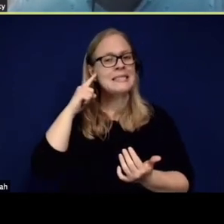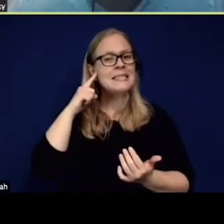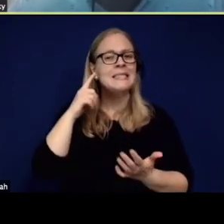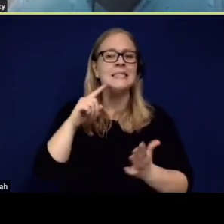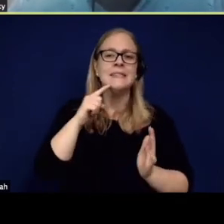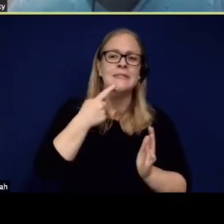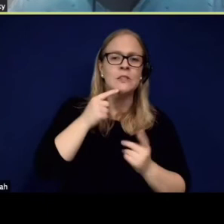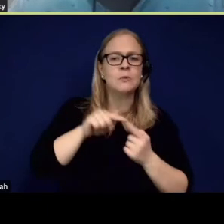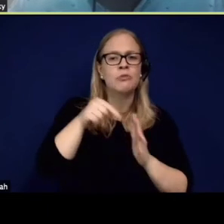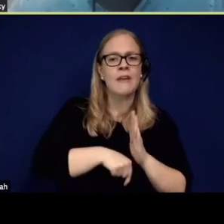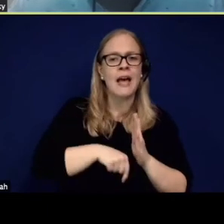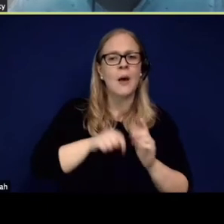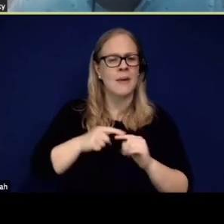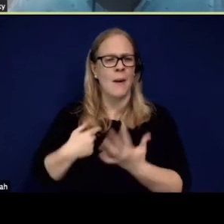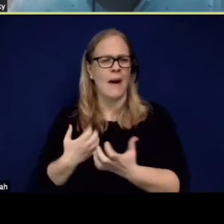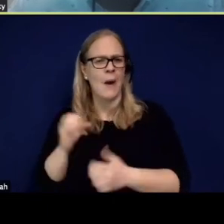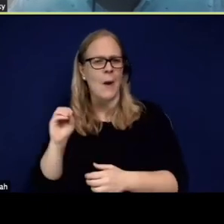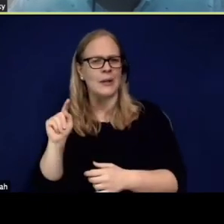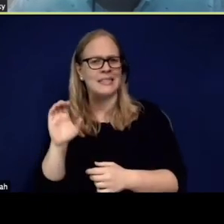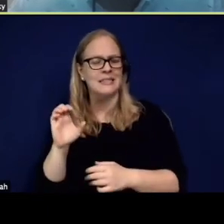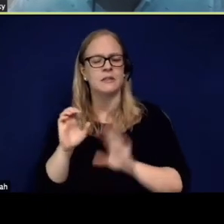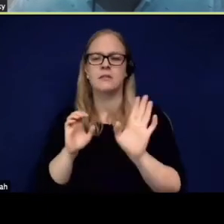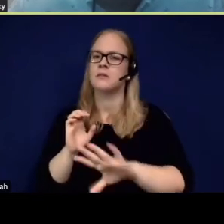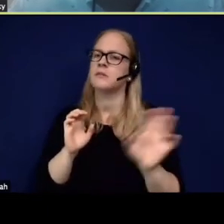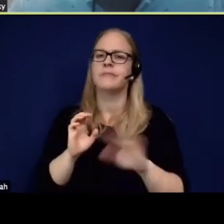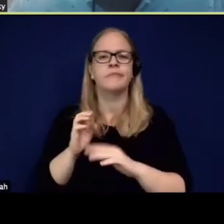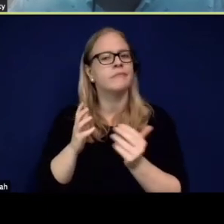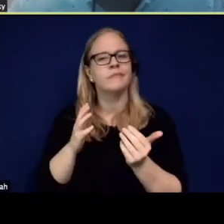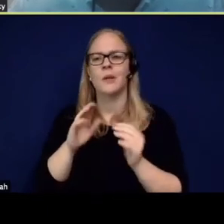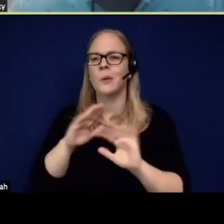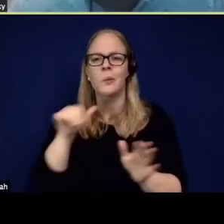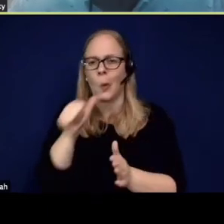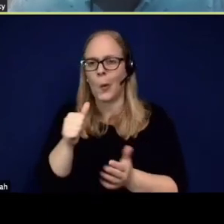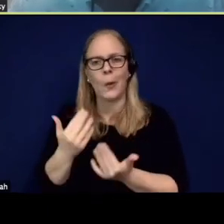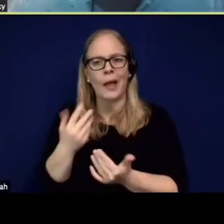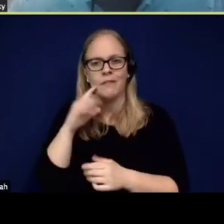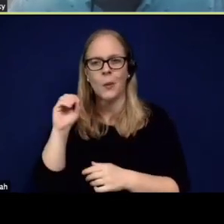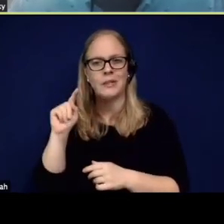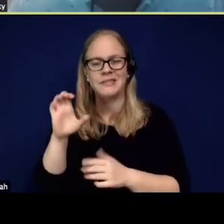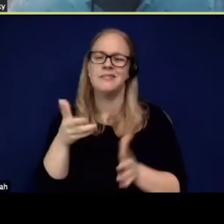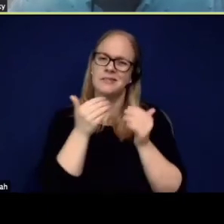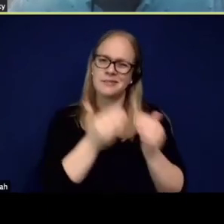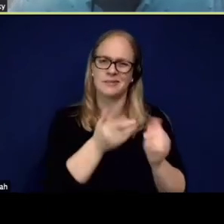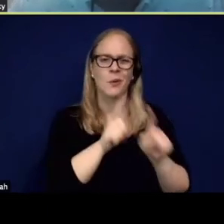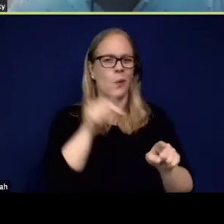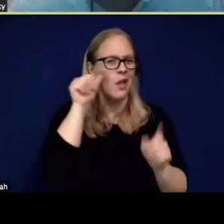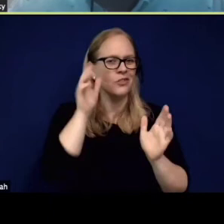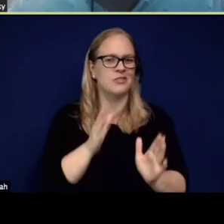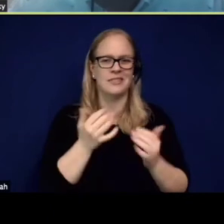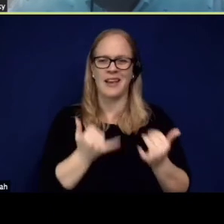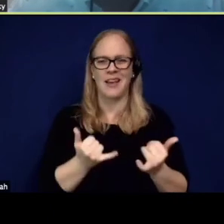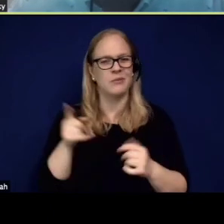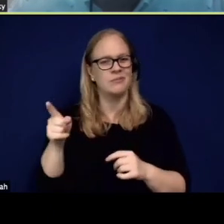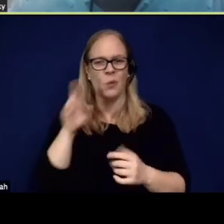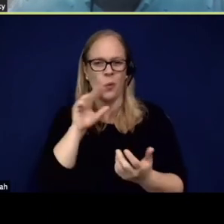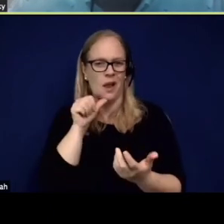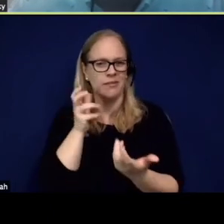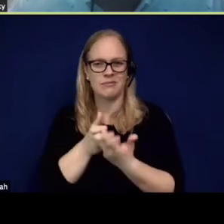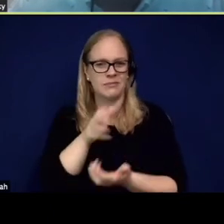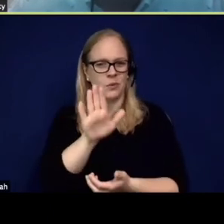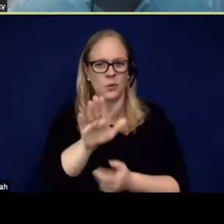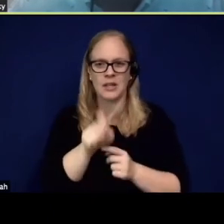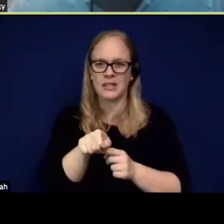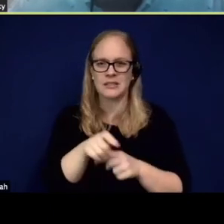Now, also know the primary problem for those with mild to moderate hearing loss is not hearing quiet, but it's hearing in